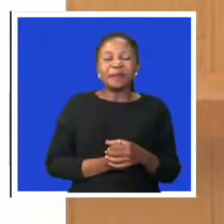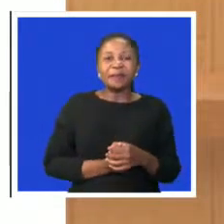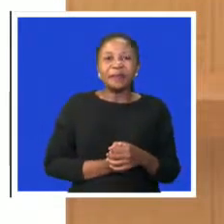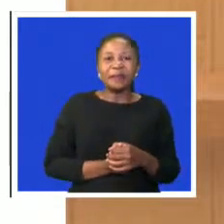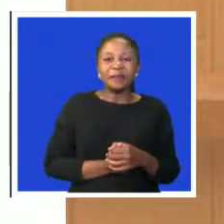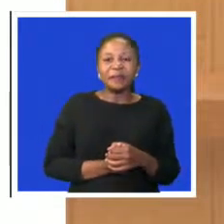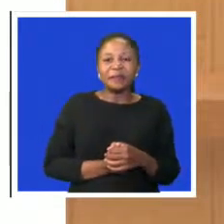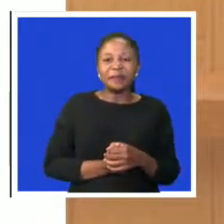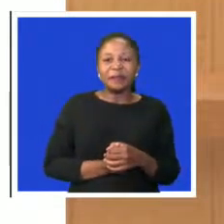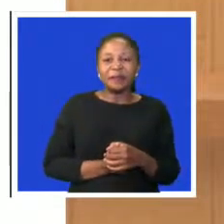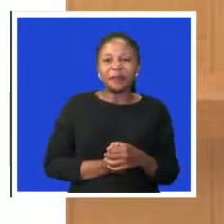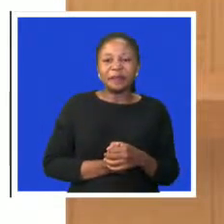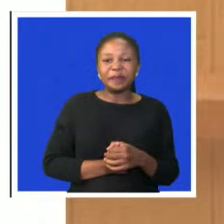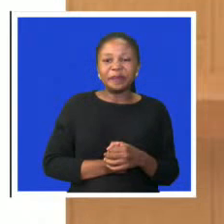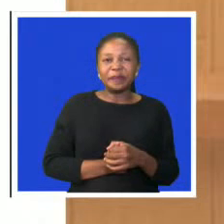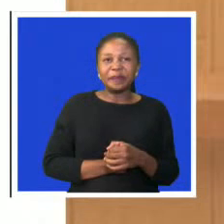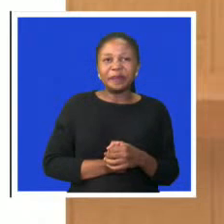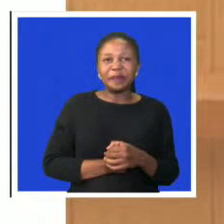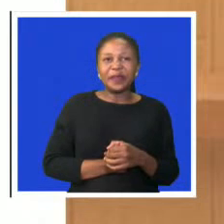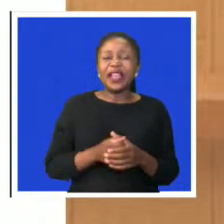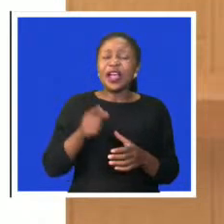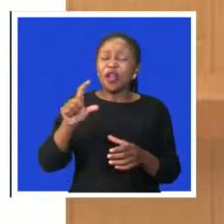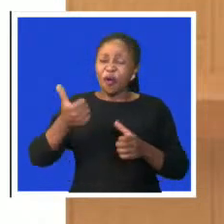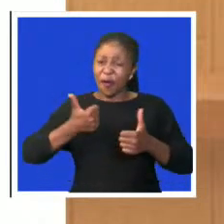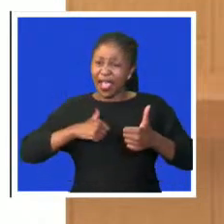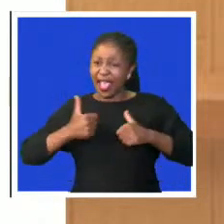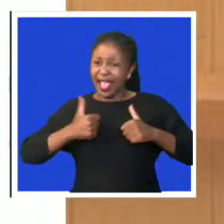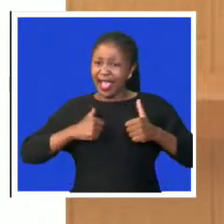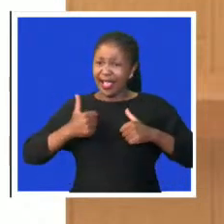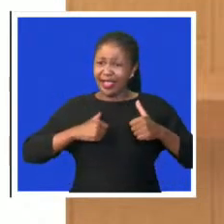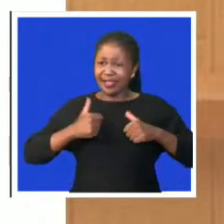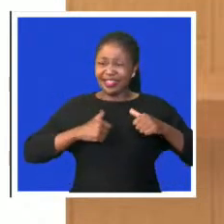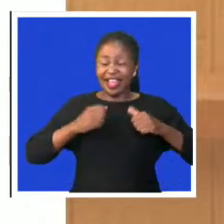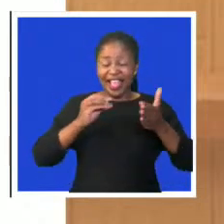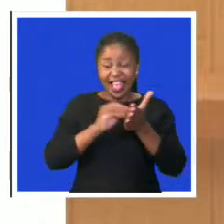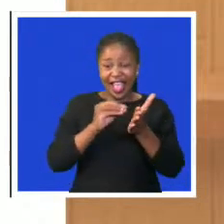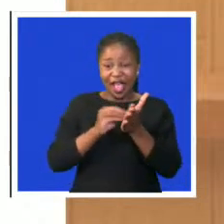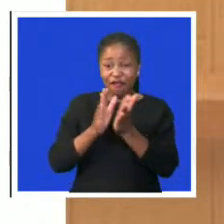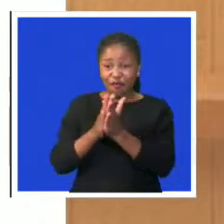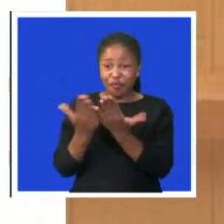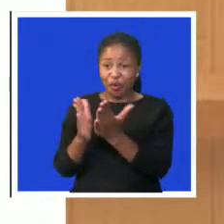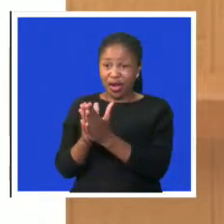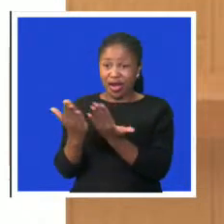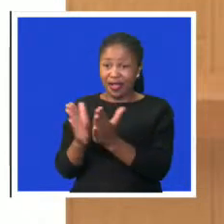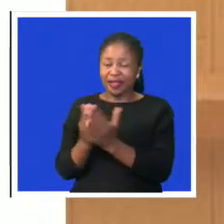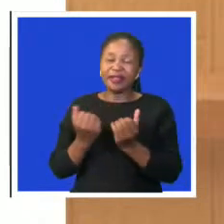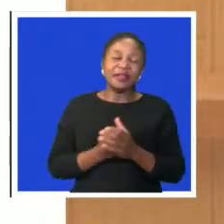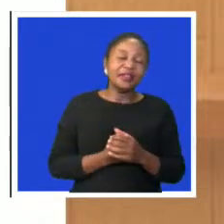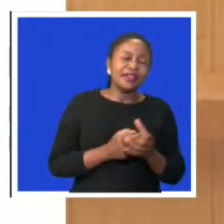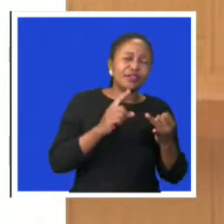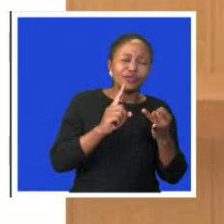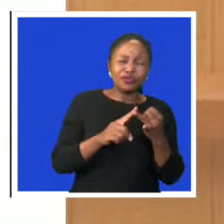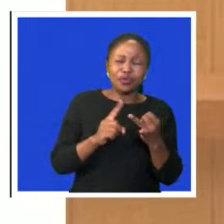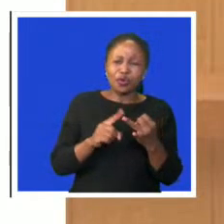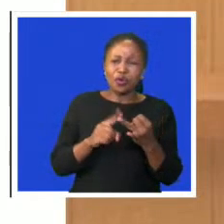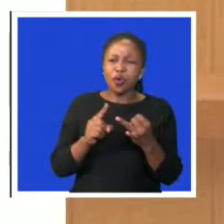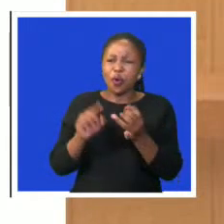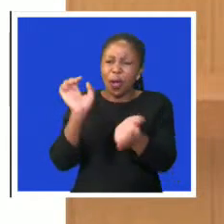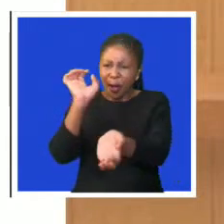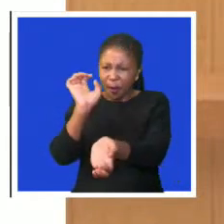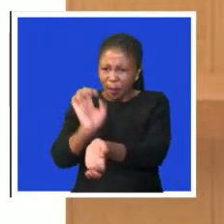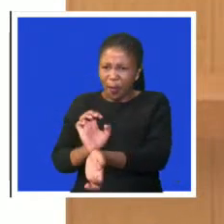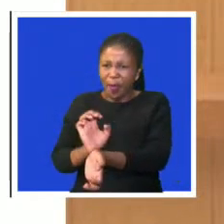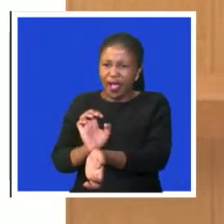He persecuted the apostles, killed James, and imprisoned Peter. He was struck dead for